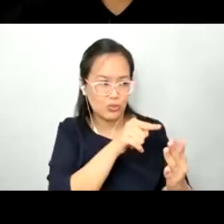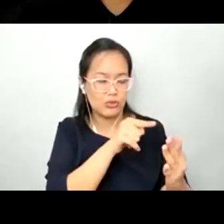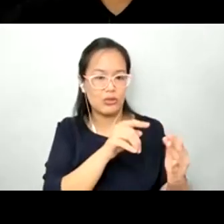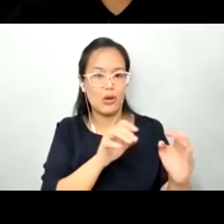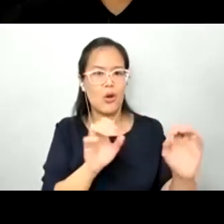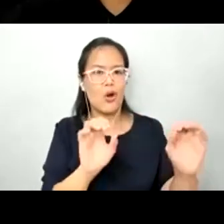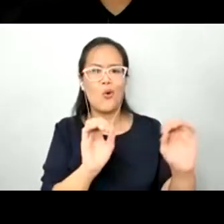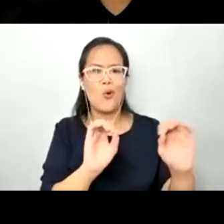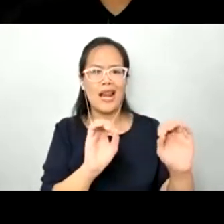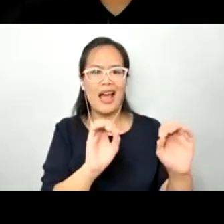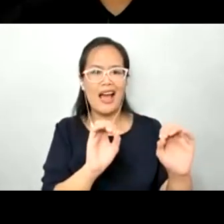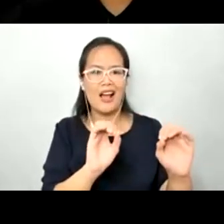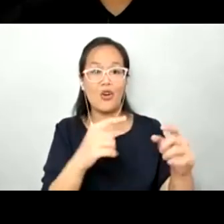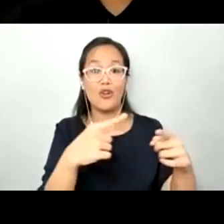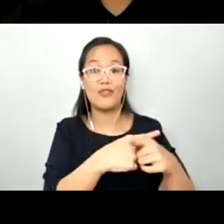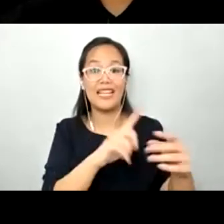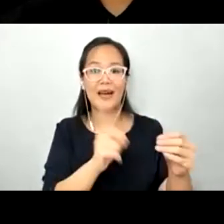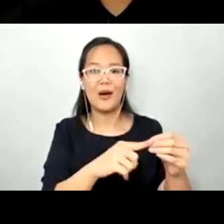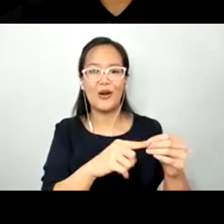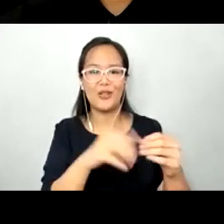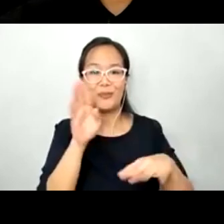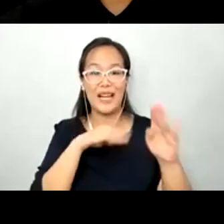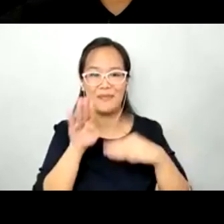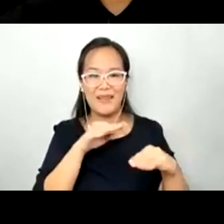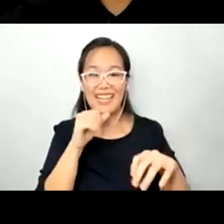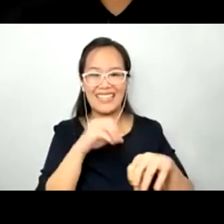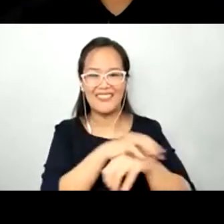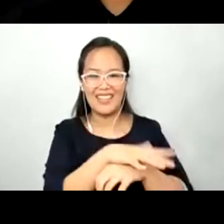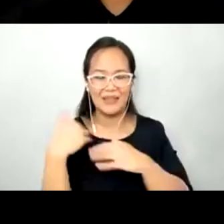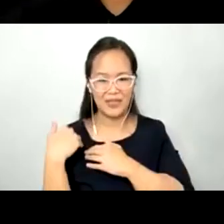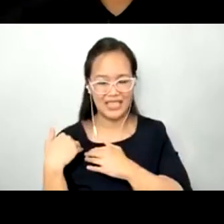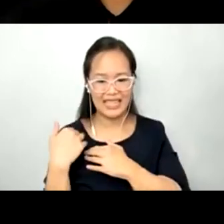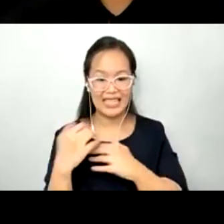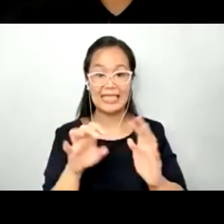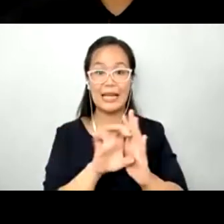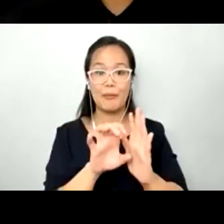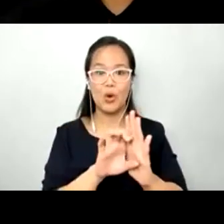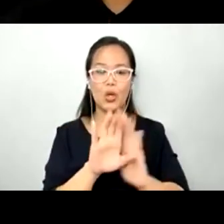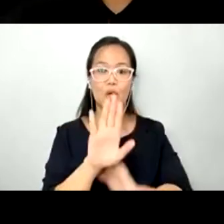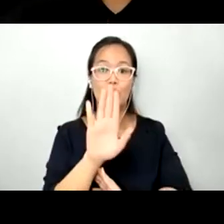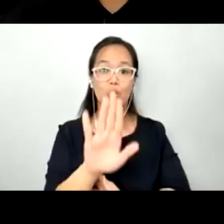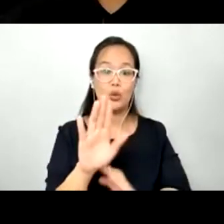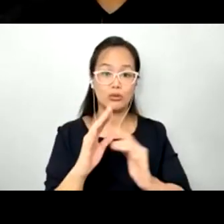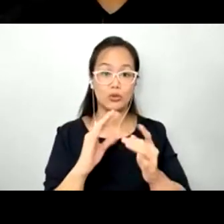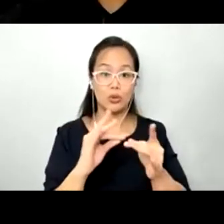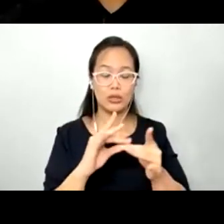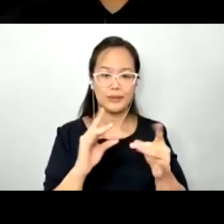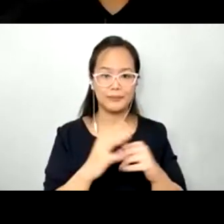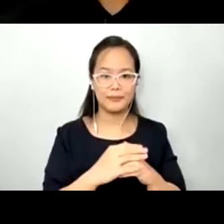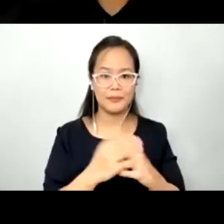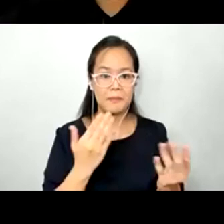have no stake in on the problem or on the burden. So let's say in this case,